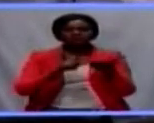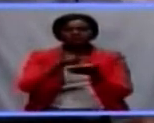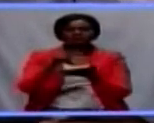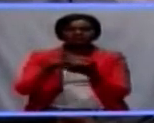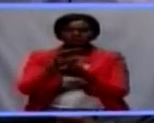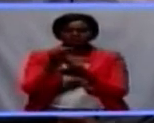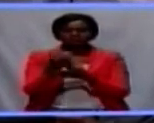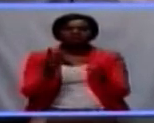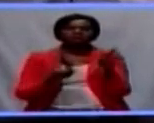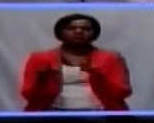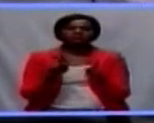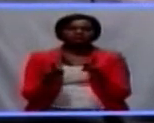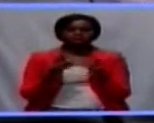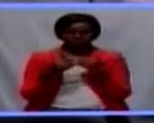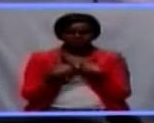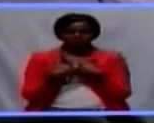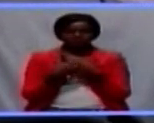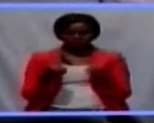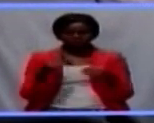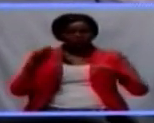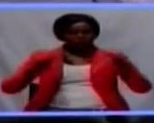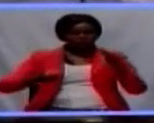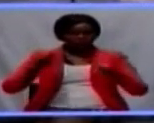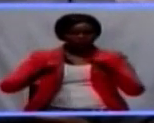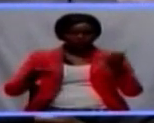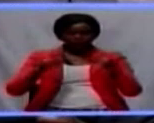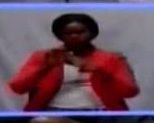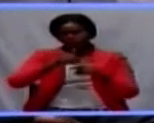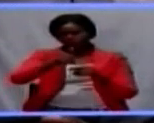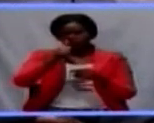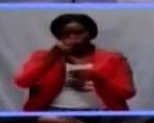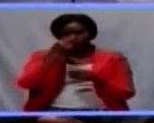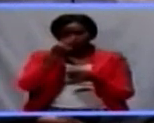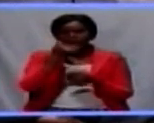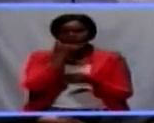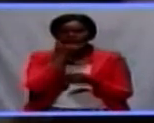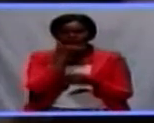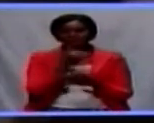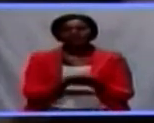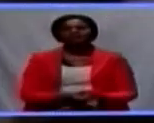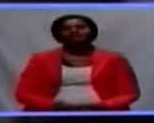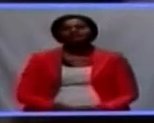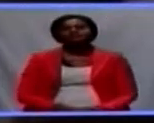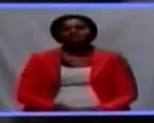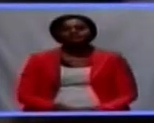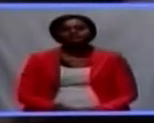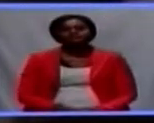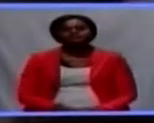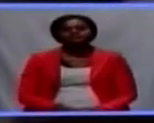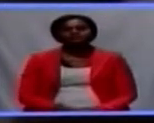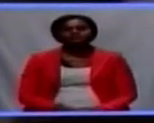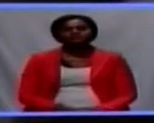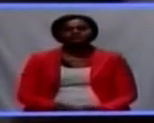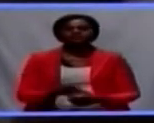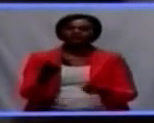indeed citizens, have recourse to courts of law when they feel they have been unfairly treated. Where do you think this kind of perception